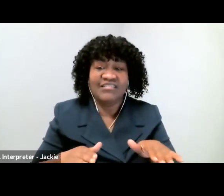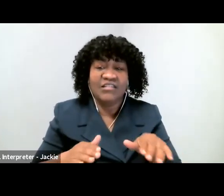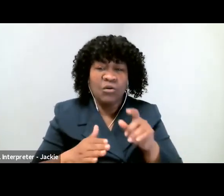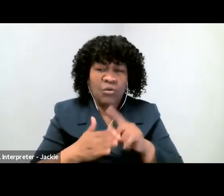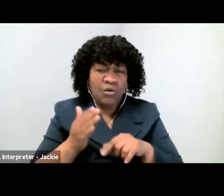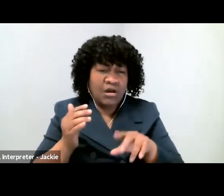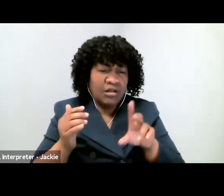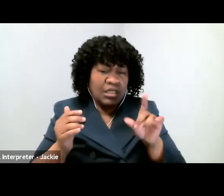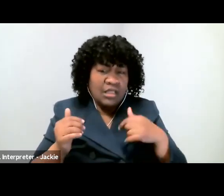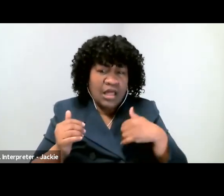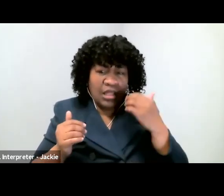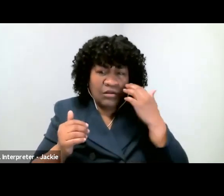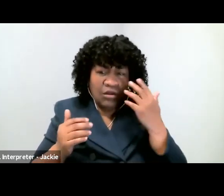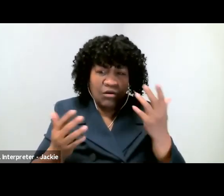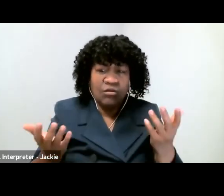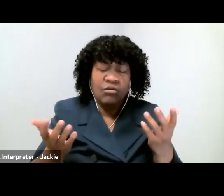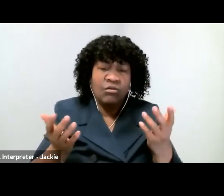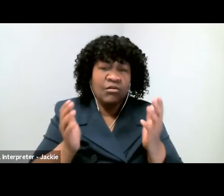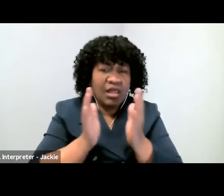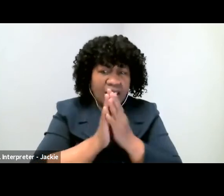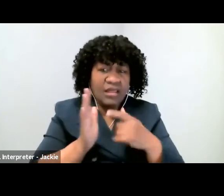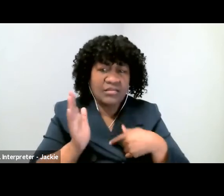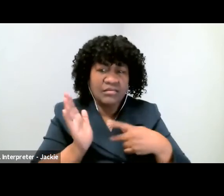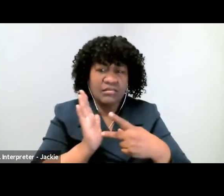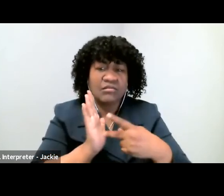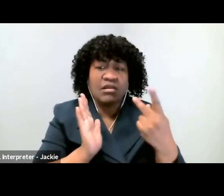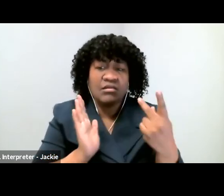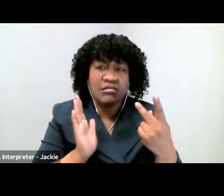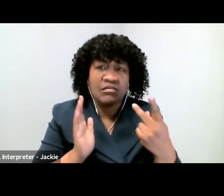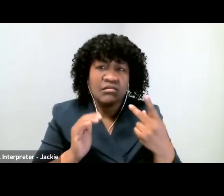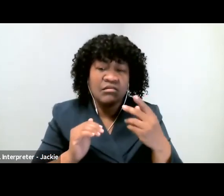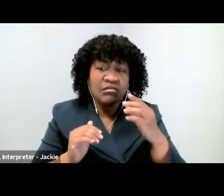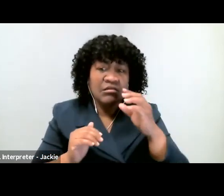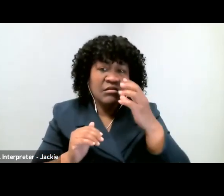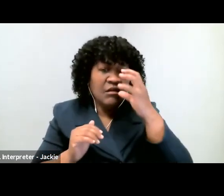What did I know? Ask it twice.